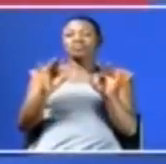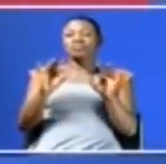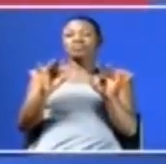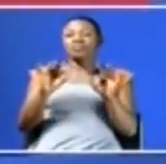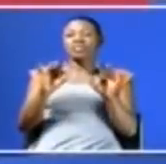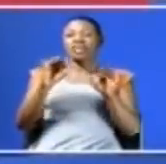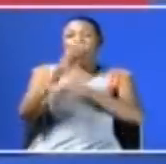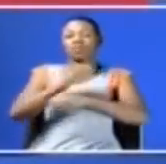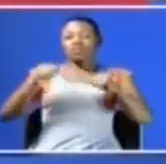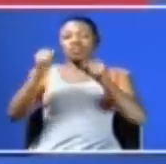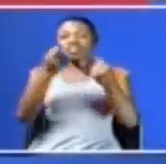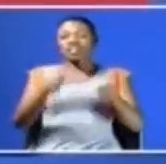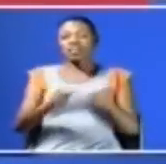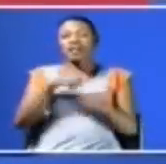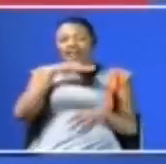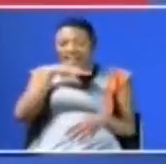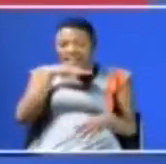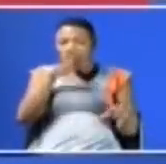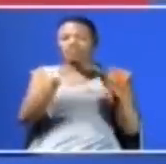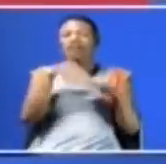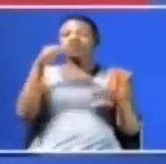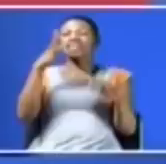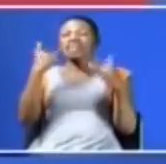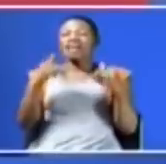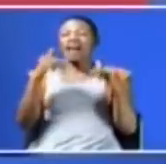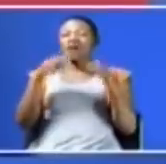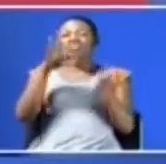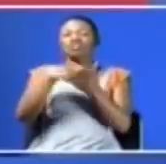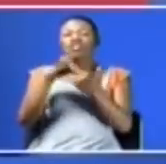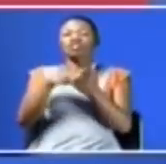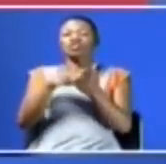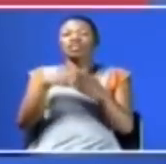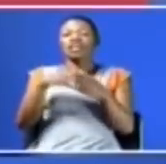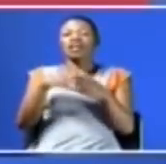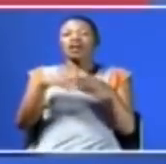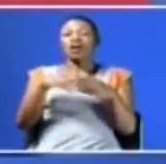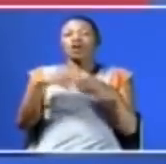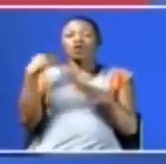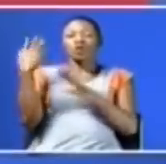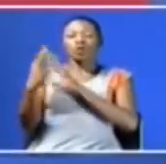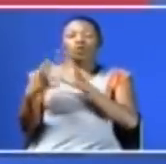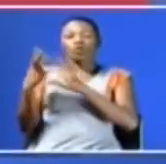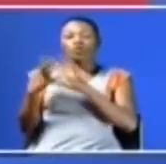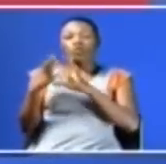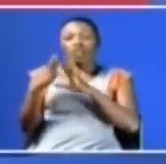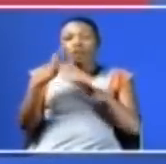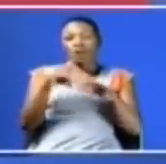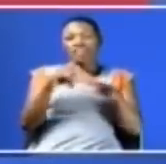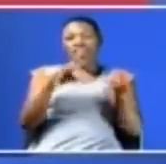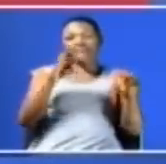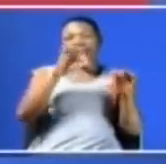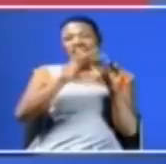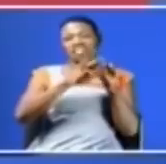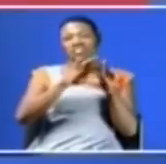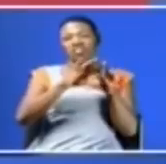out of the scene. And of course, the institution is then complicated by our electoral crisis of 2017, which has kept him on